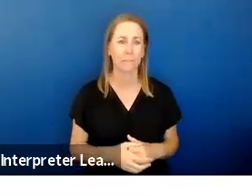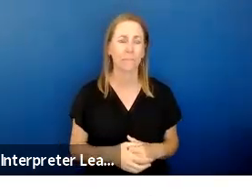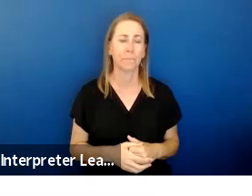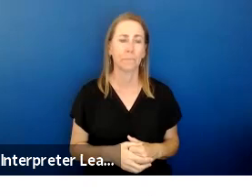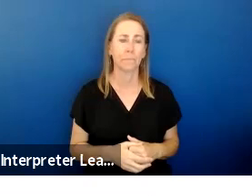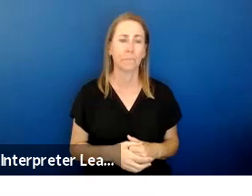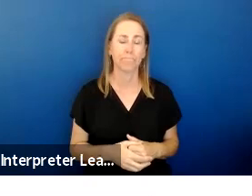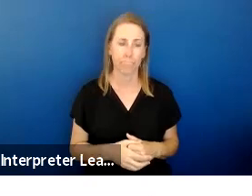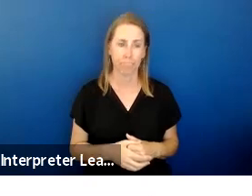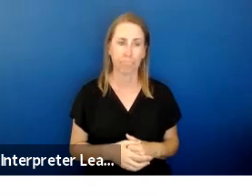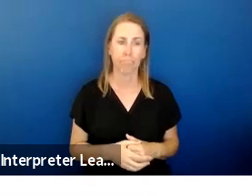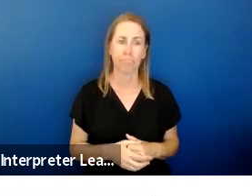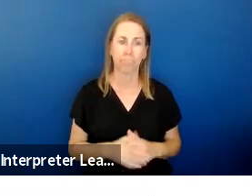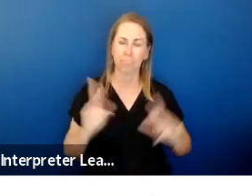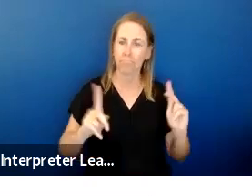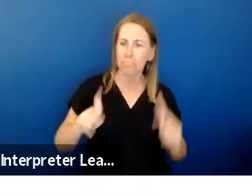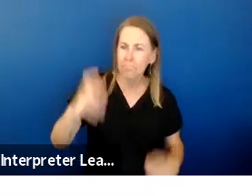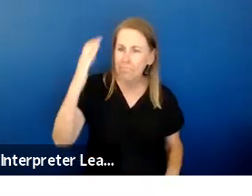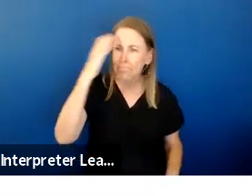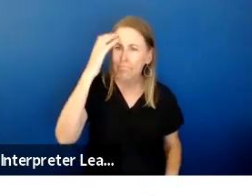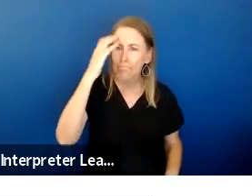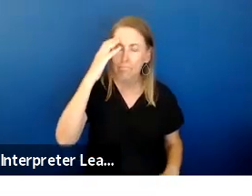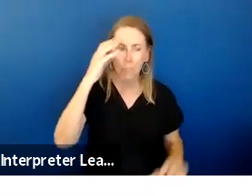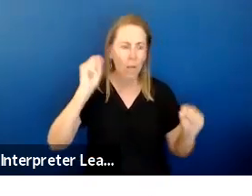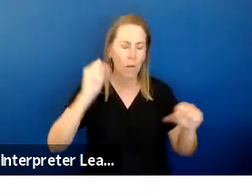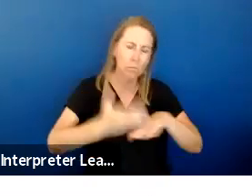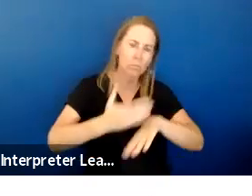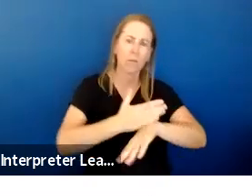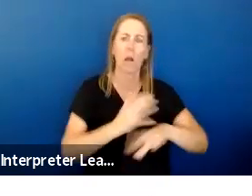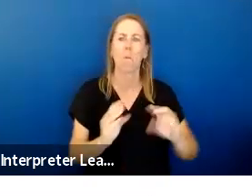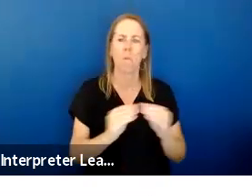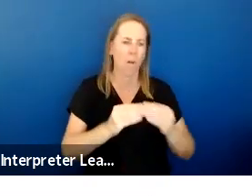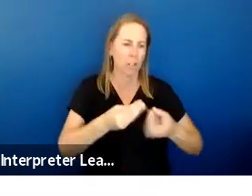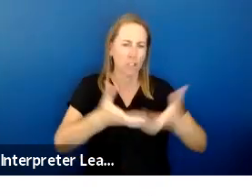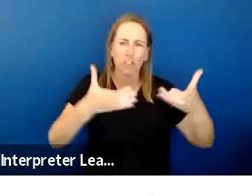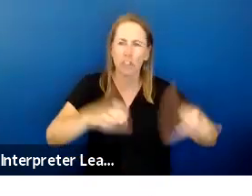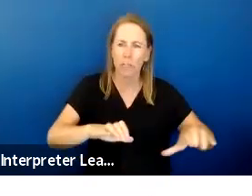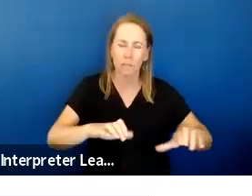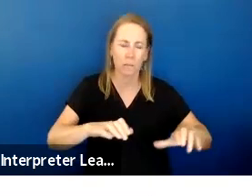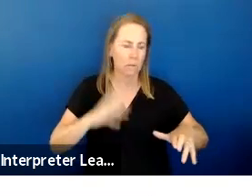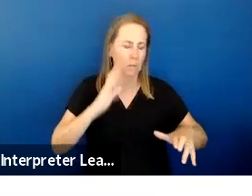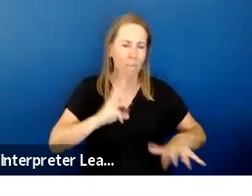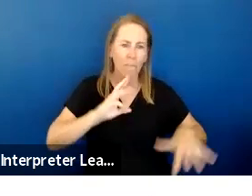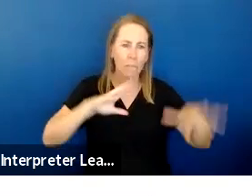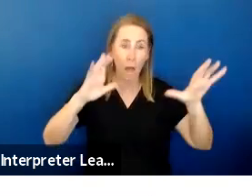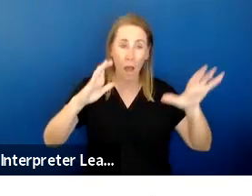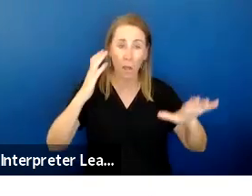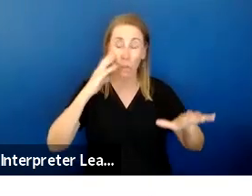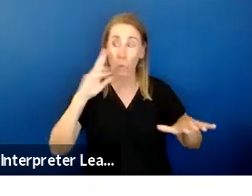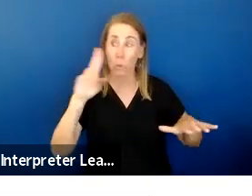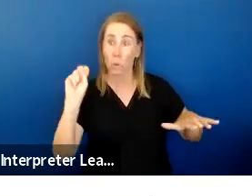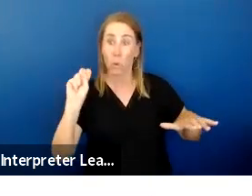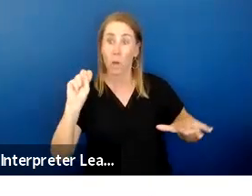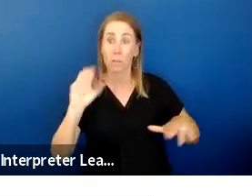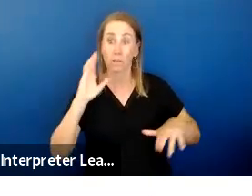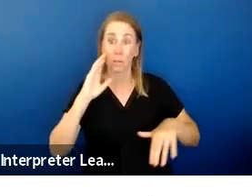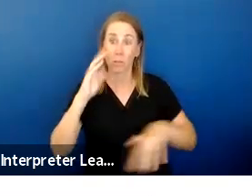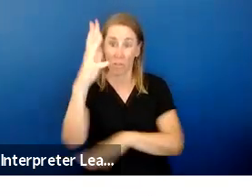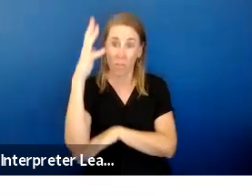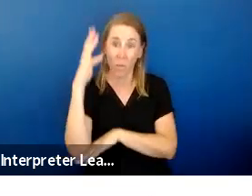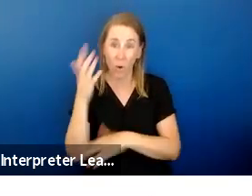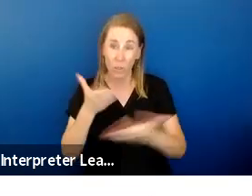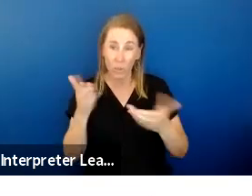People need to know about the increased risk of flooding following the wildfire. The U.S. Forest Service, along with the U.S. Geological Survey, collected